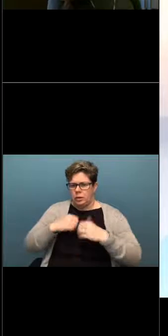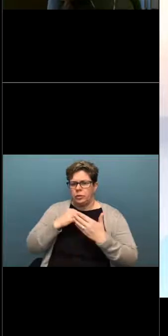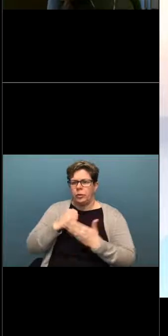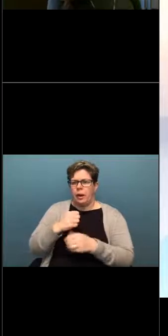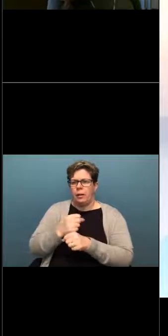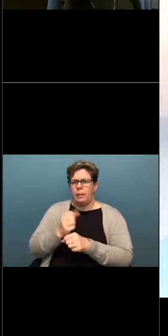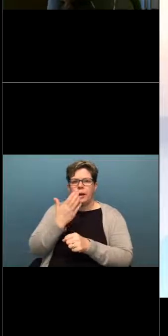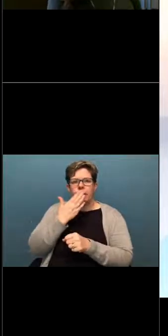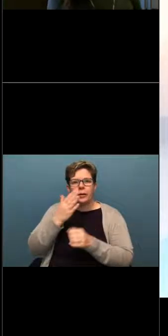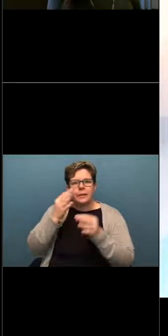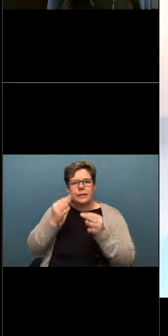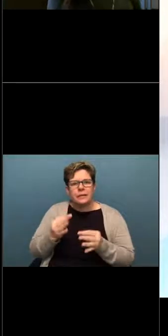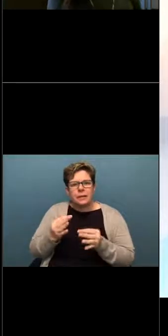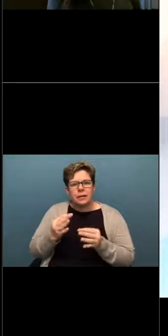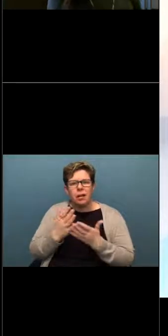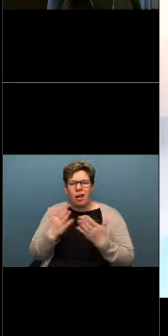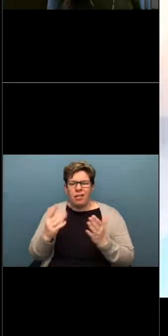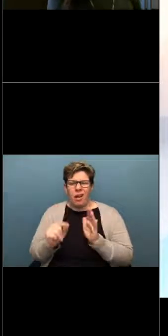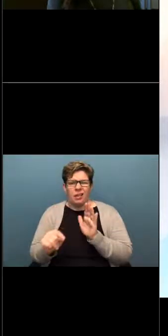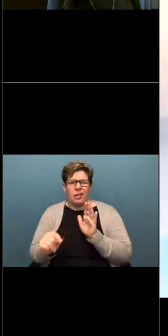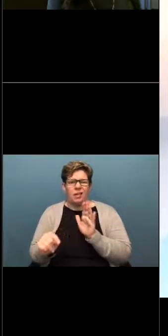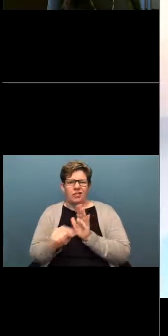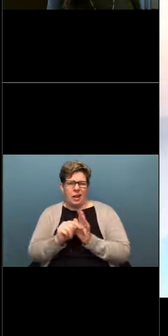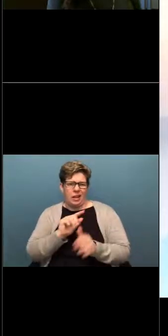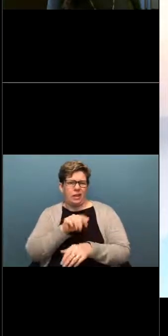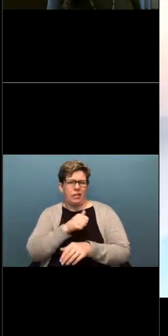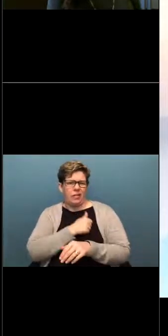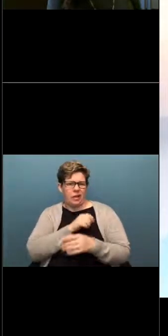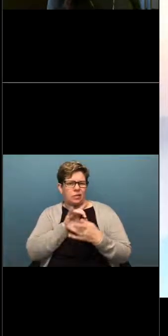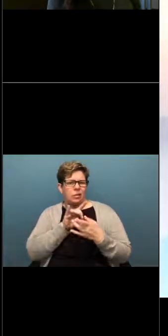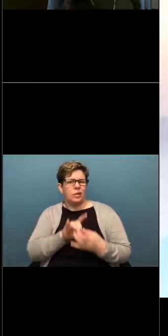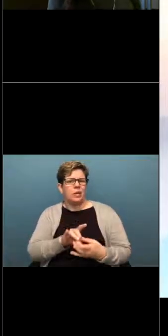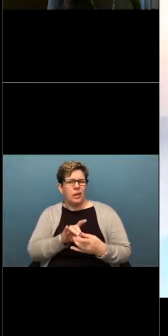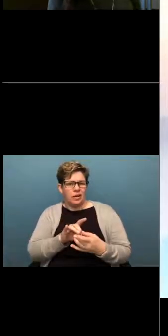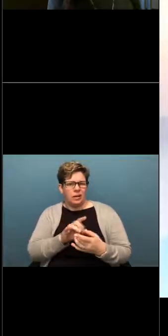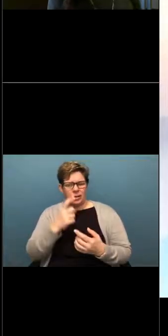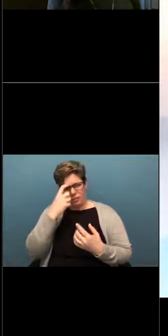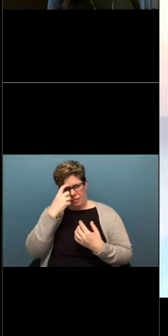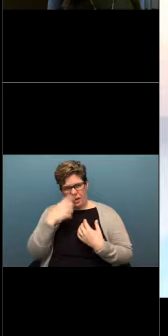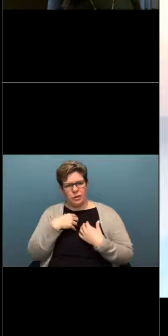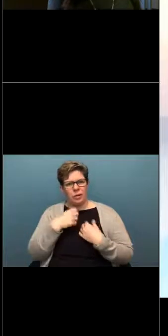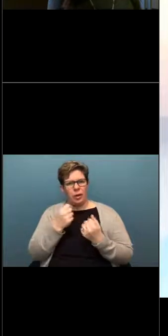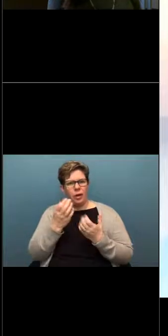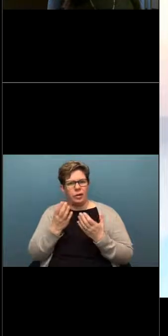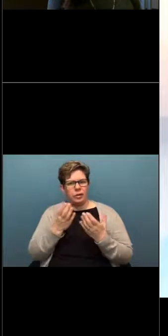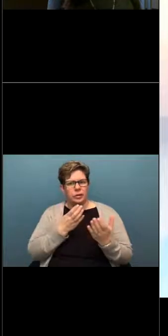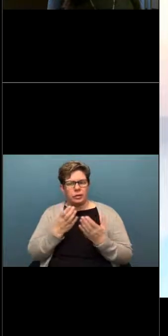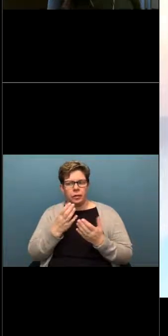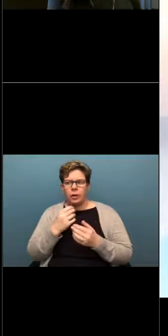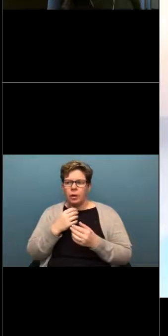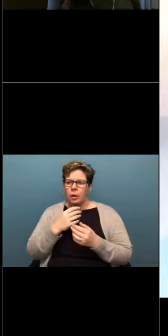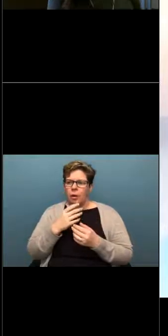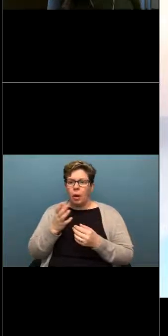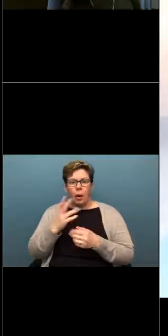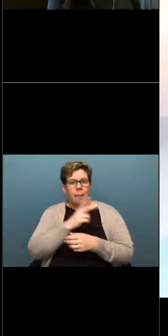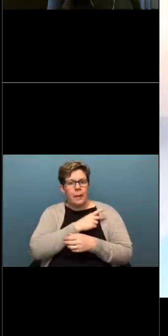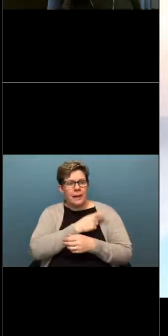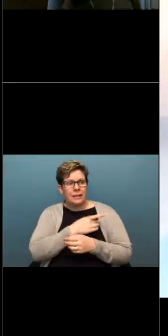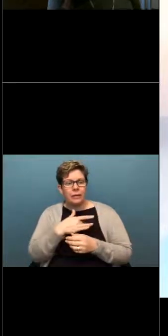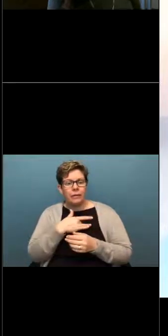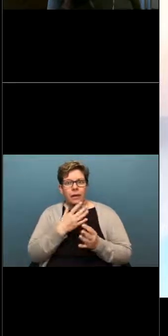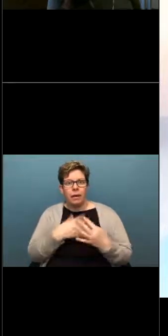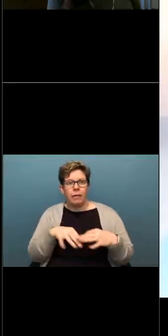can be a lot of stigma associated with receiving mental health care services, so making sure patients feel valued, safe, and heard